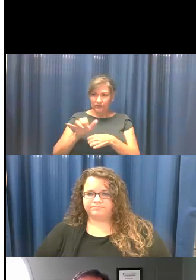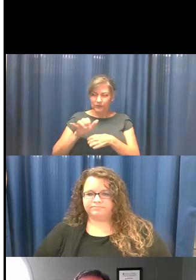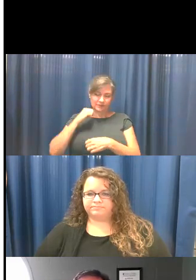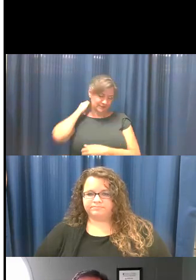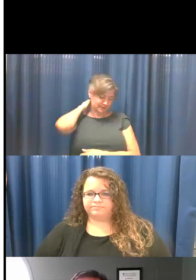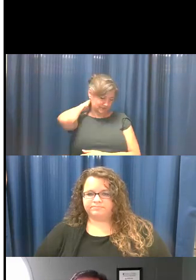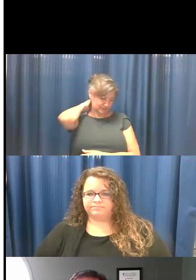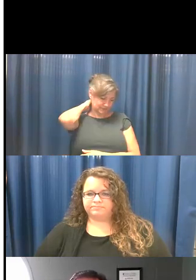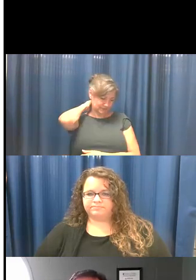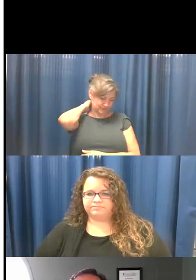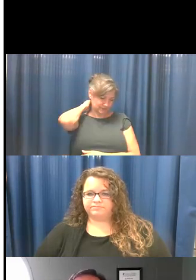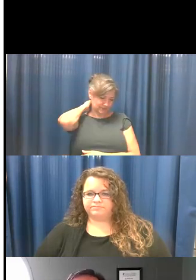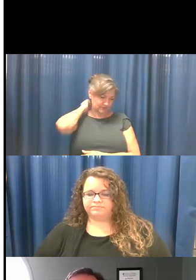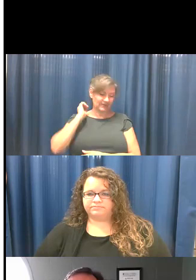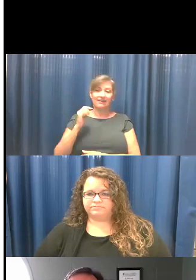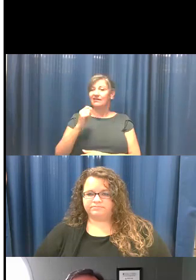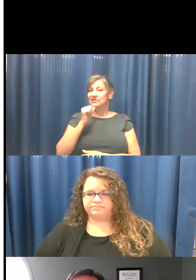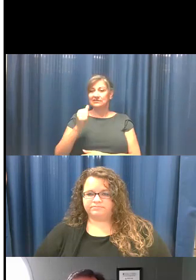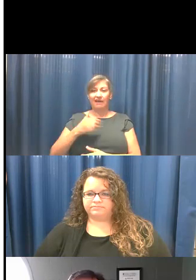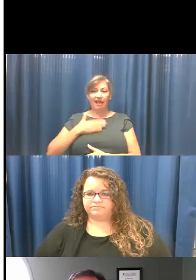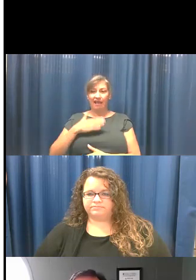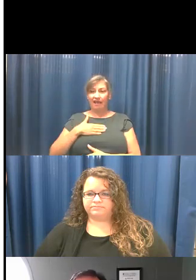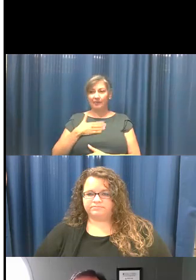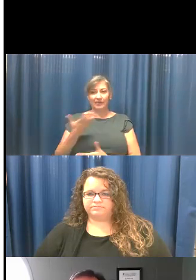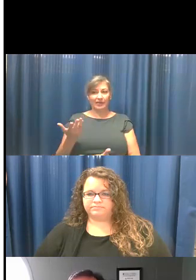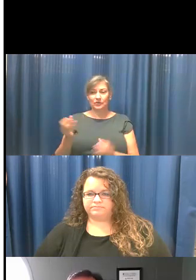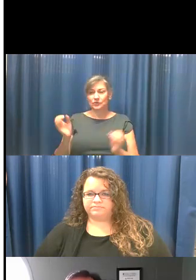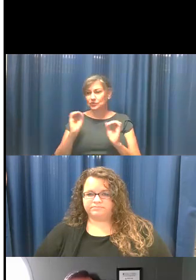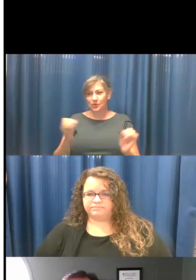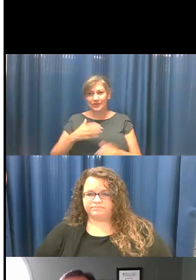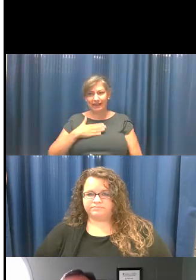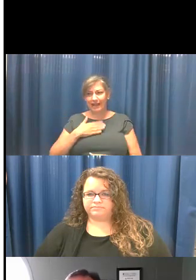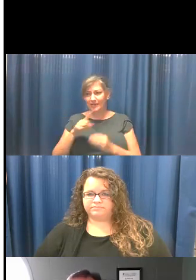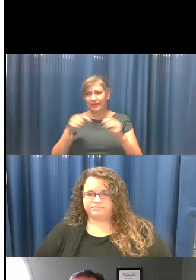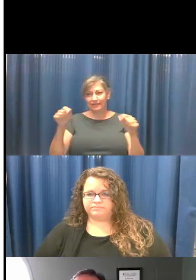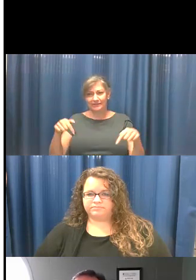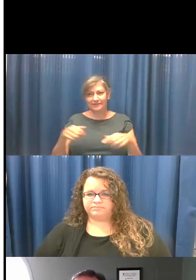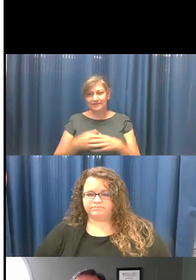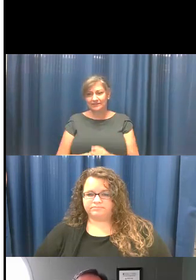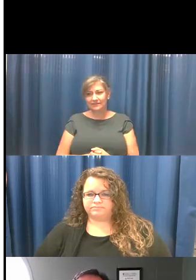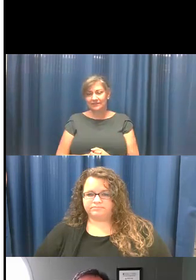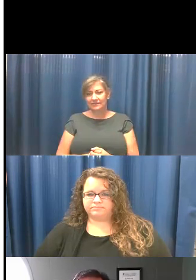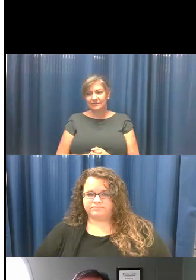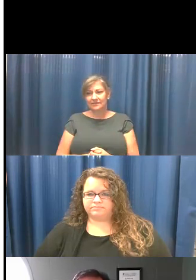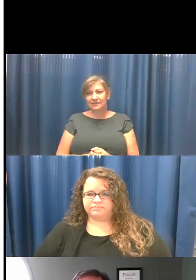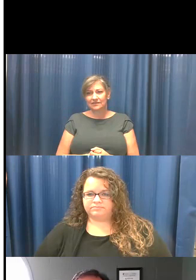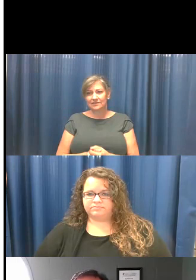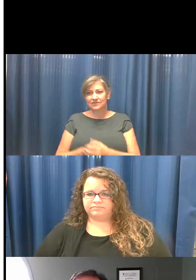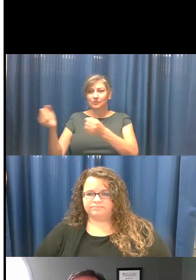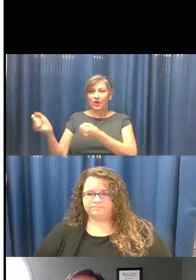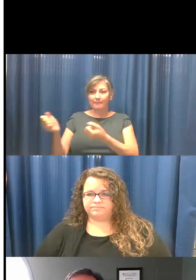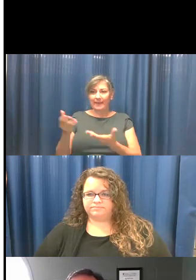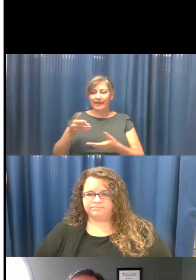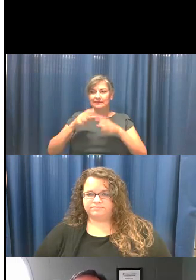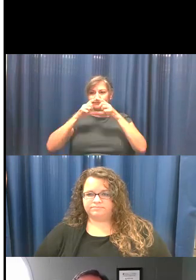So I was not happy about this. I know nobody's happy about this, but we brought back the mask requirement